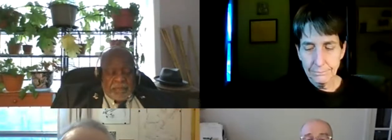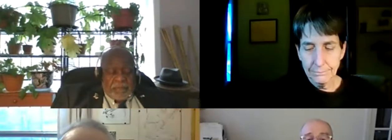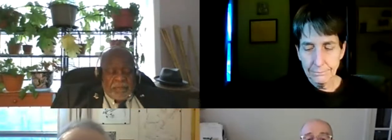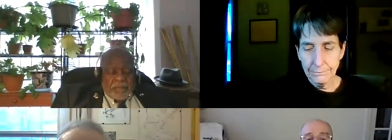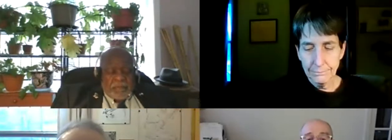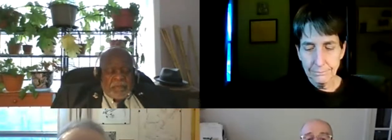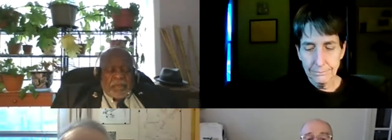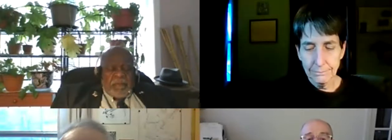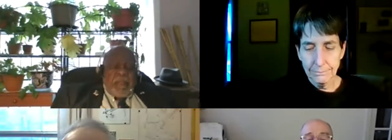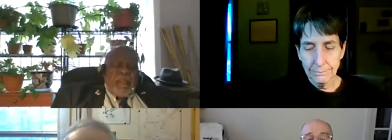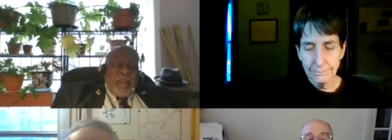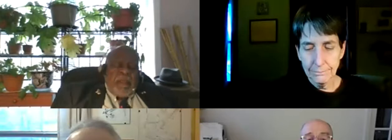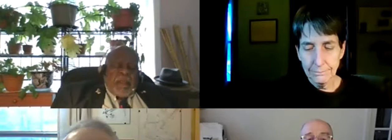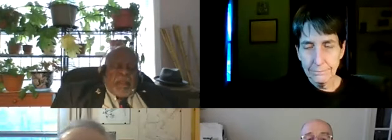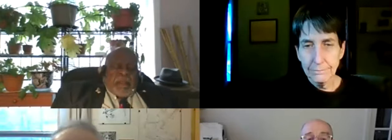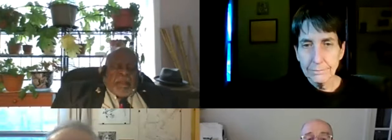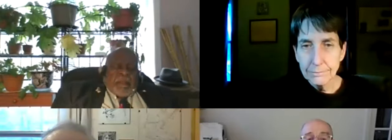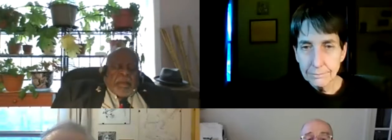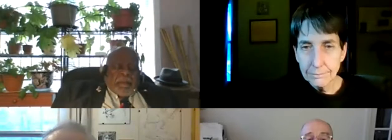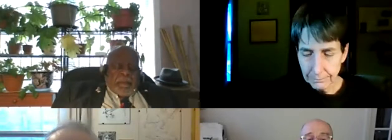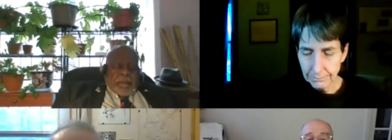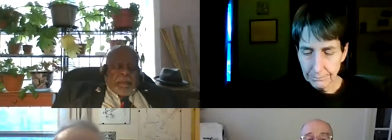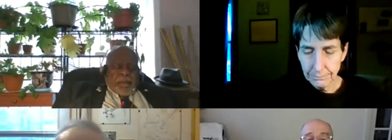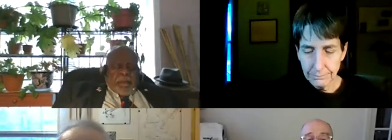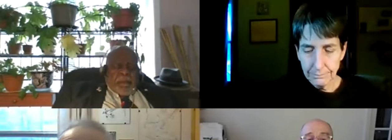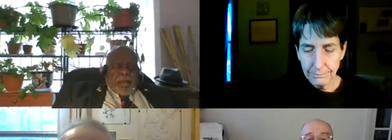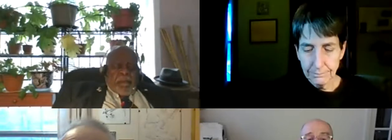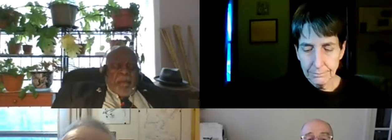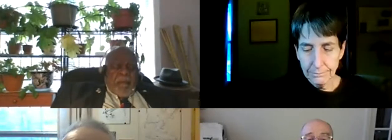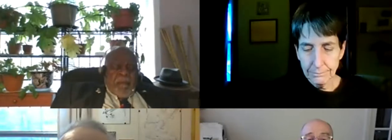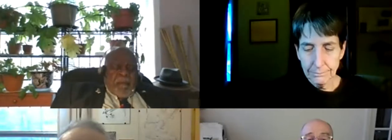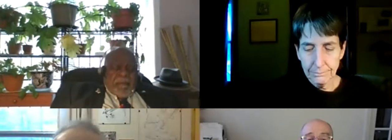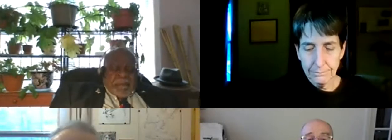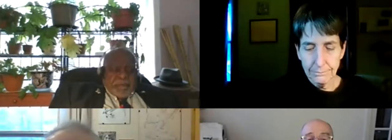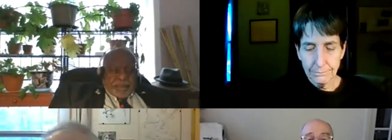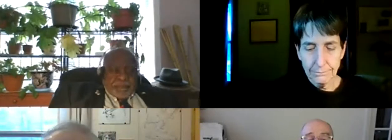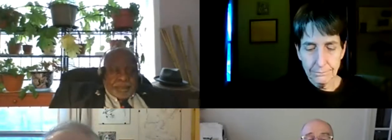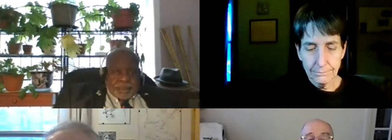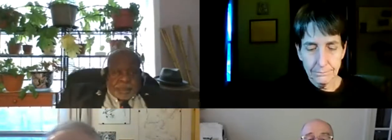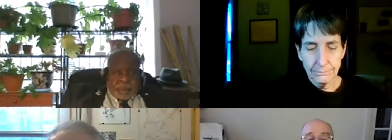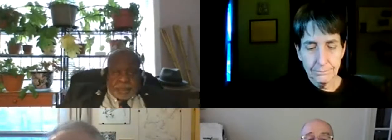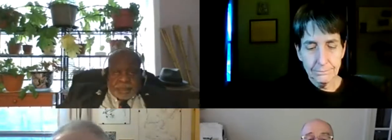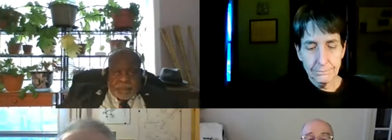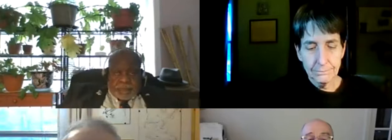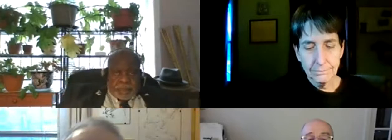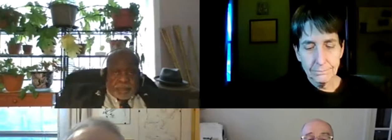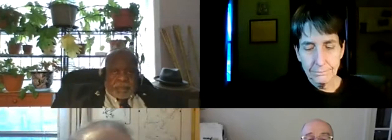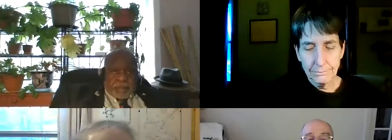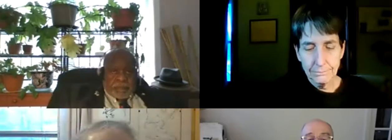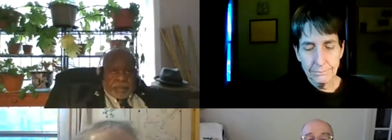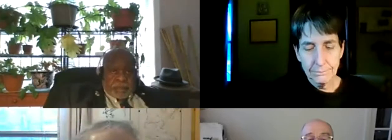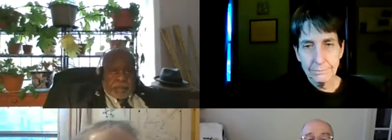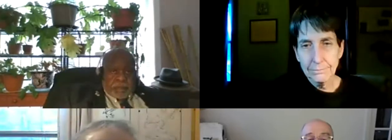of doing things in order. And then in fairness, I'm going to next go to Jill Stevens, who I think had her hand